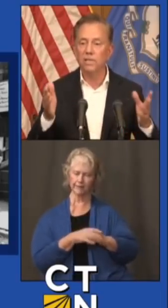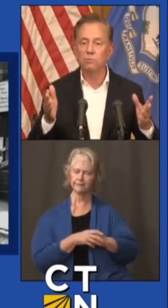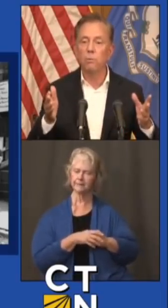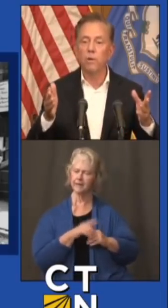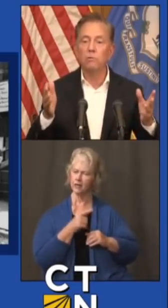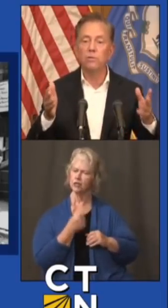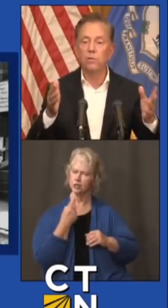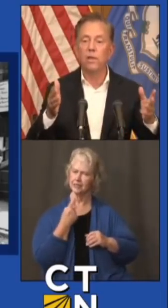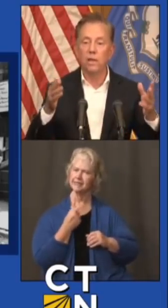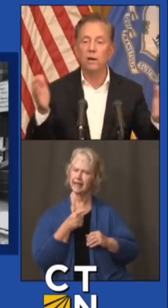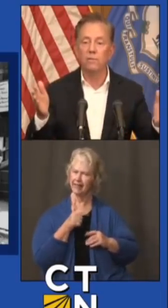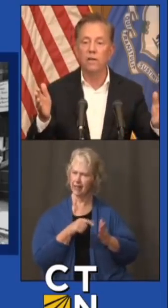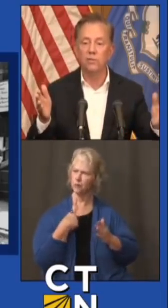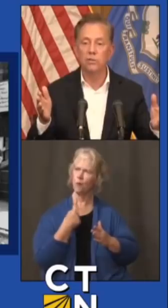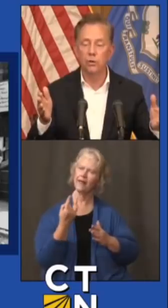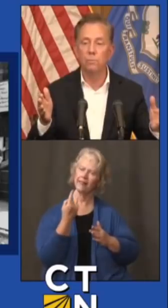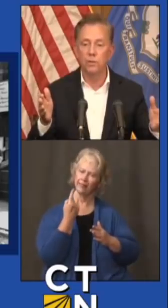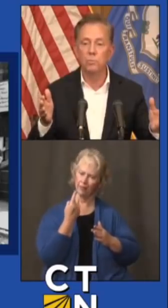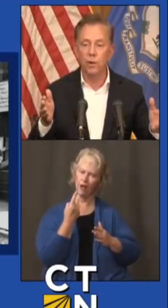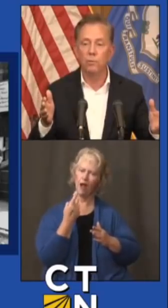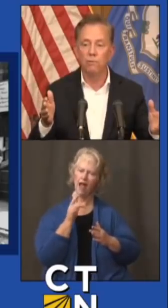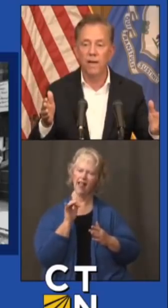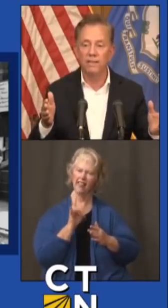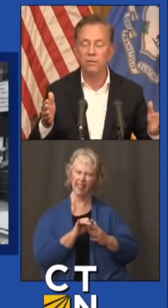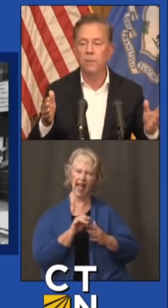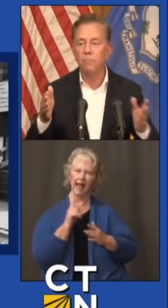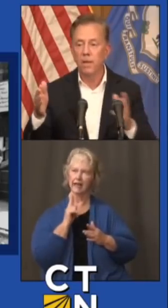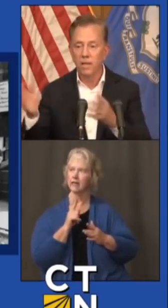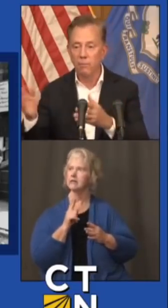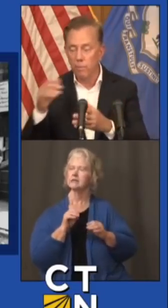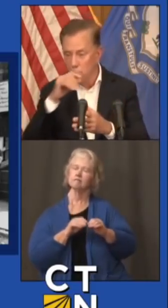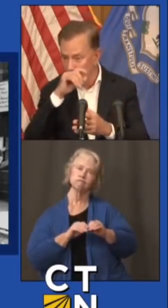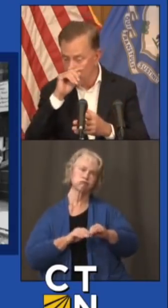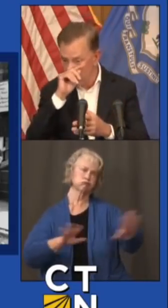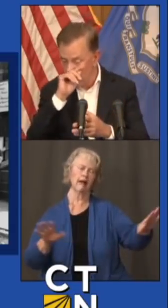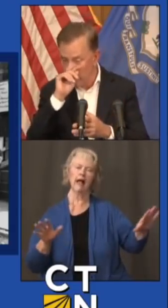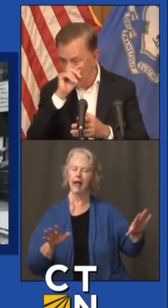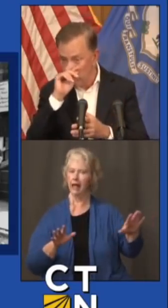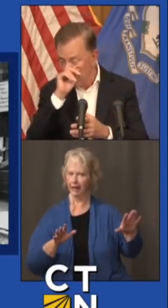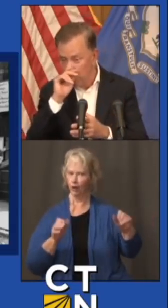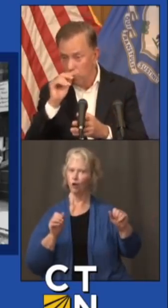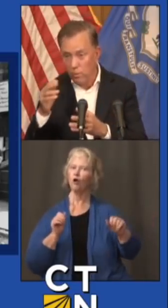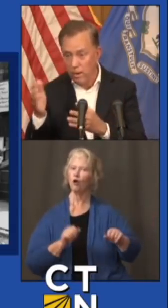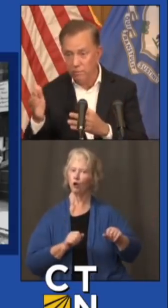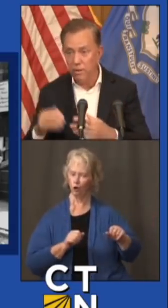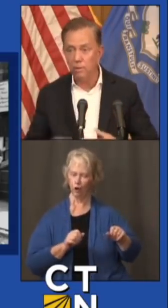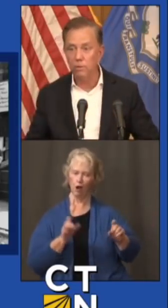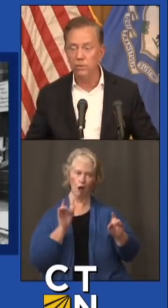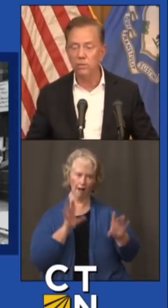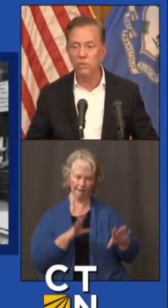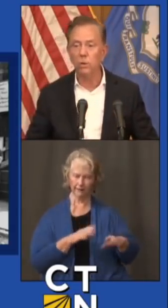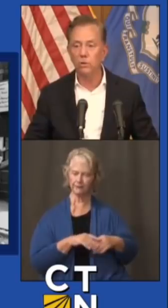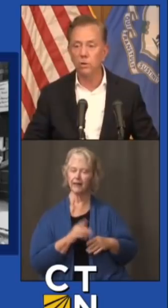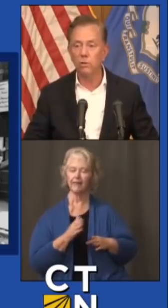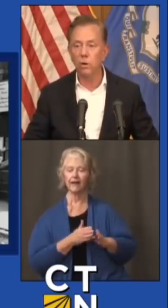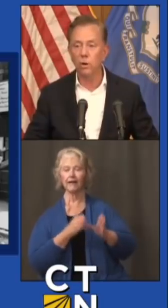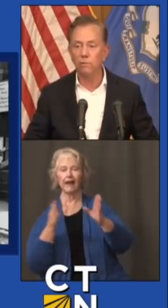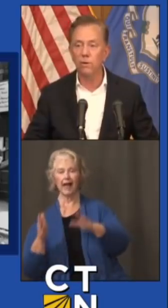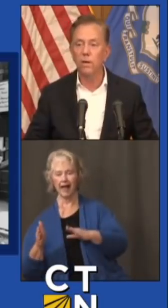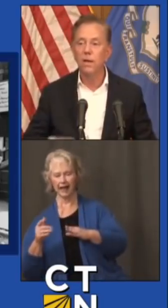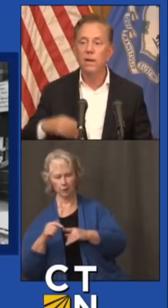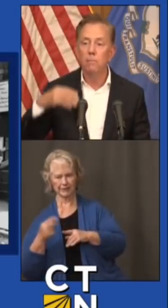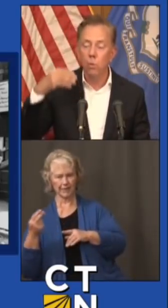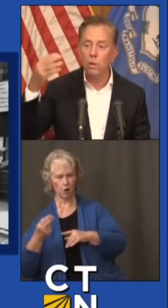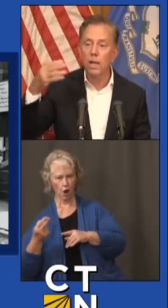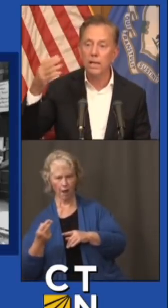said, that's what we used to think of as the super spreader event. And then we pointed to the other photograph there, which is also in